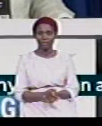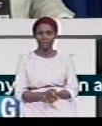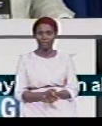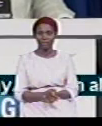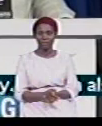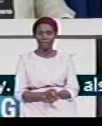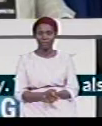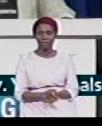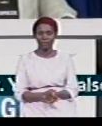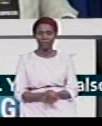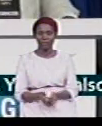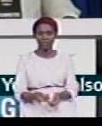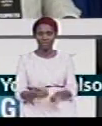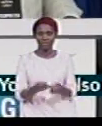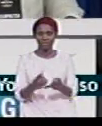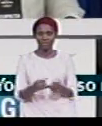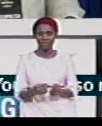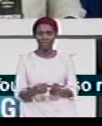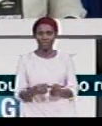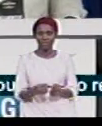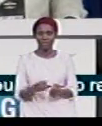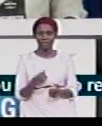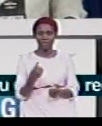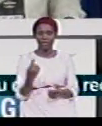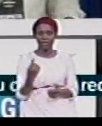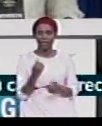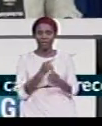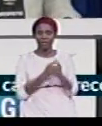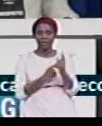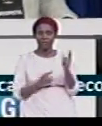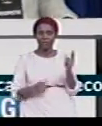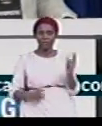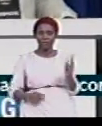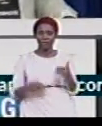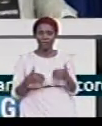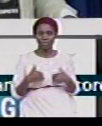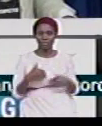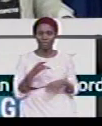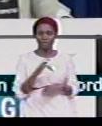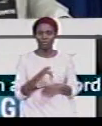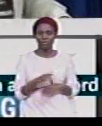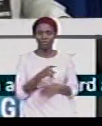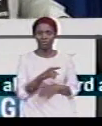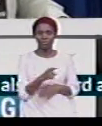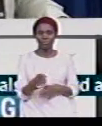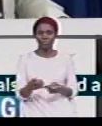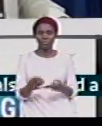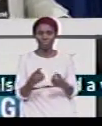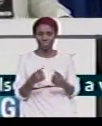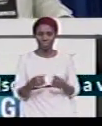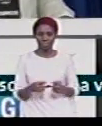Come out. The Lord has touched you. Come forward.